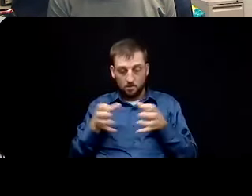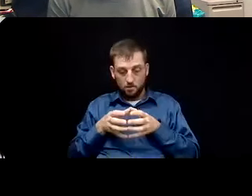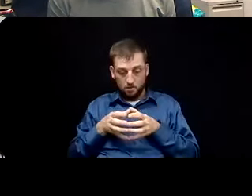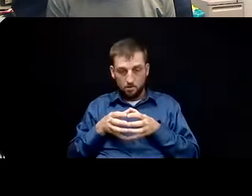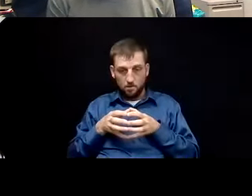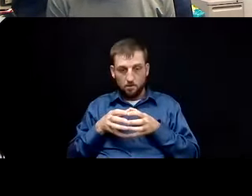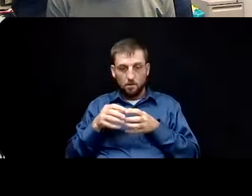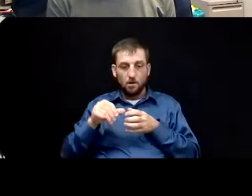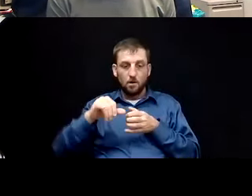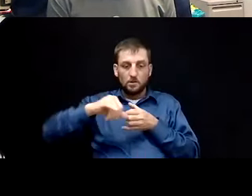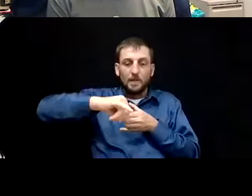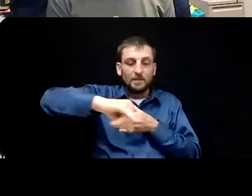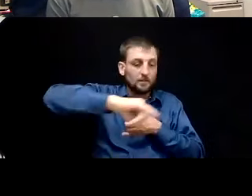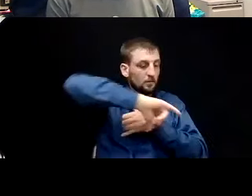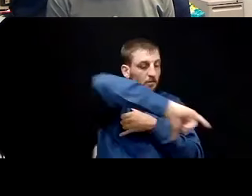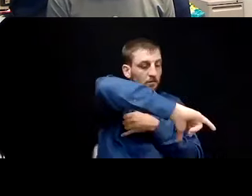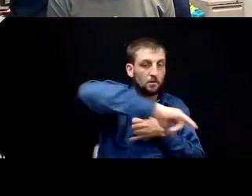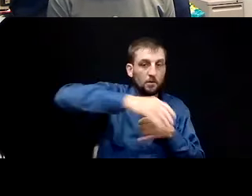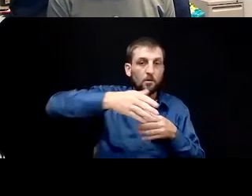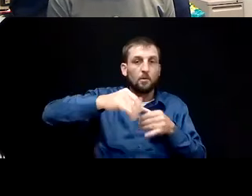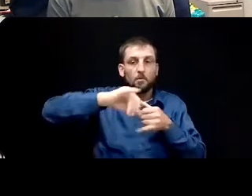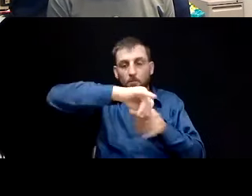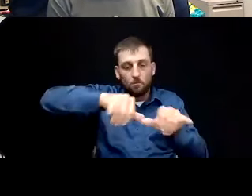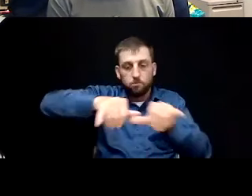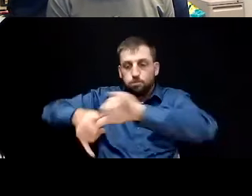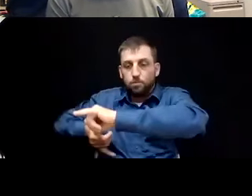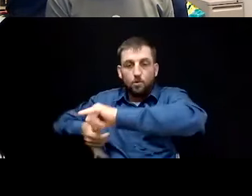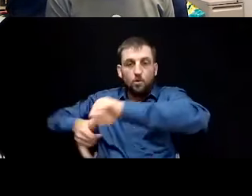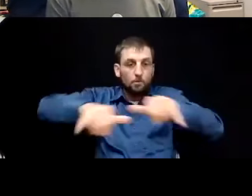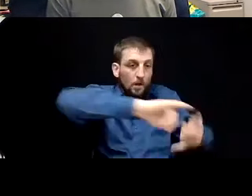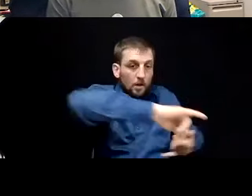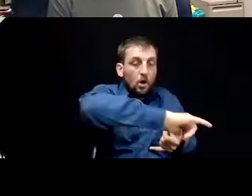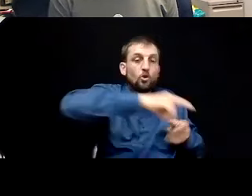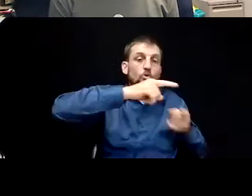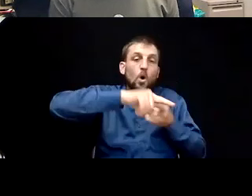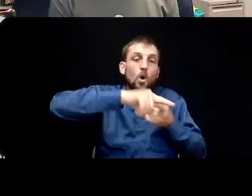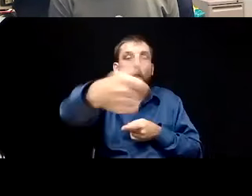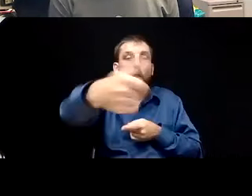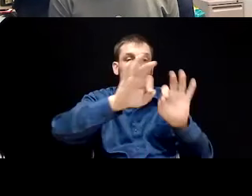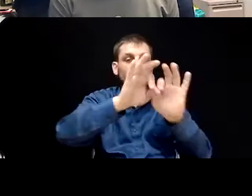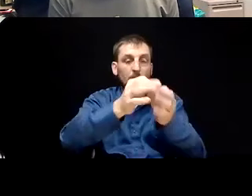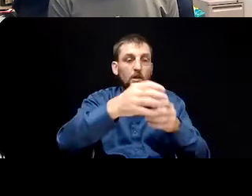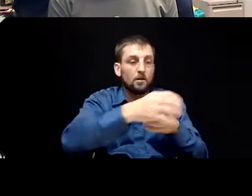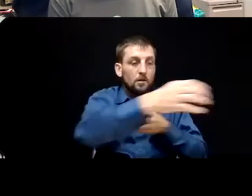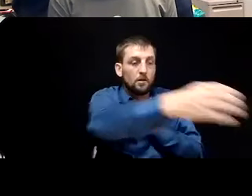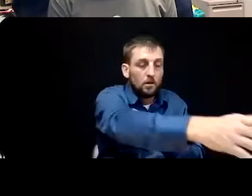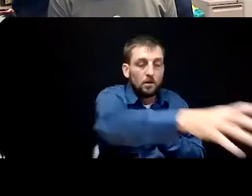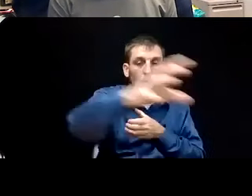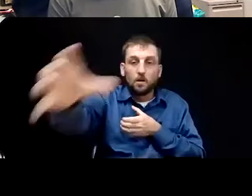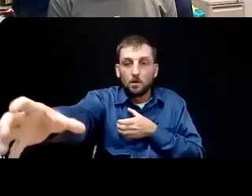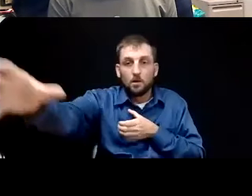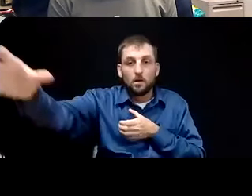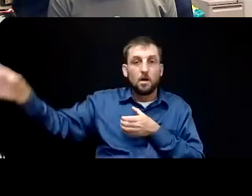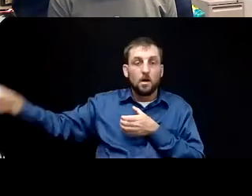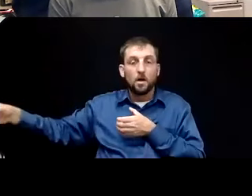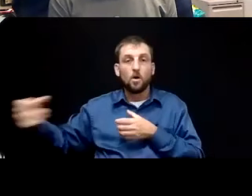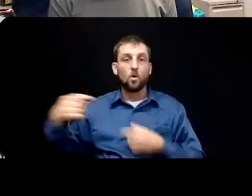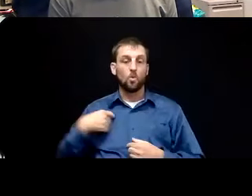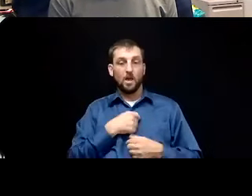and distance between themselves and other family units. We have made considerations